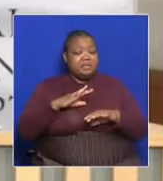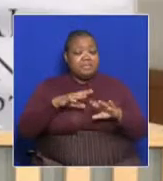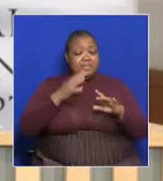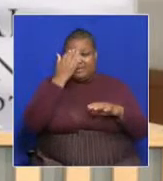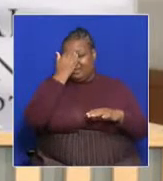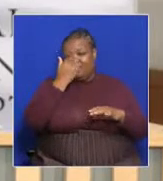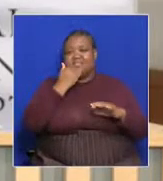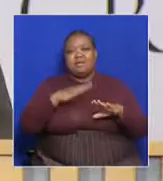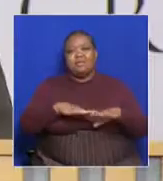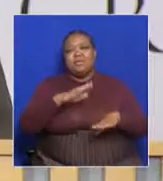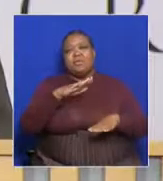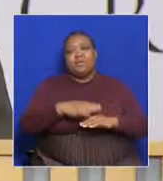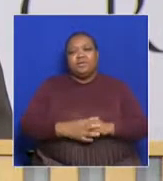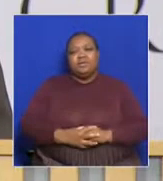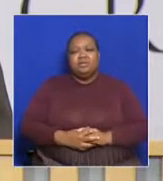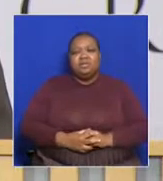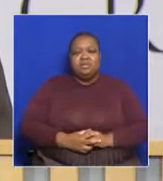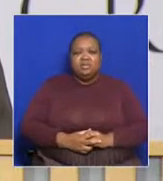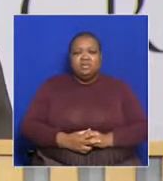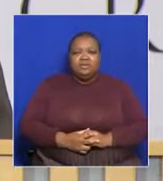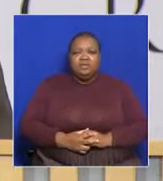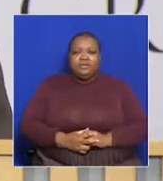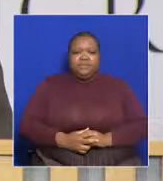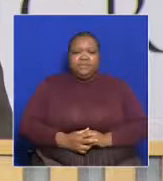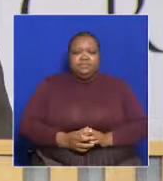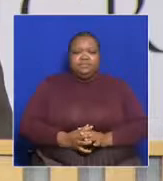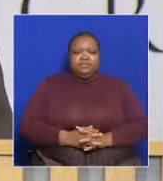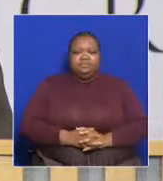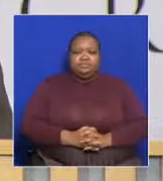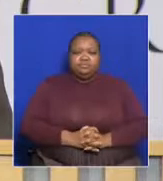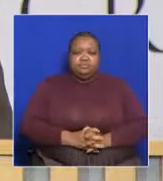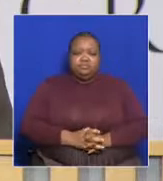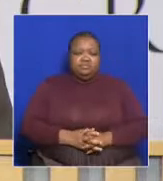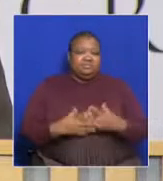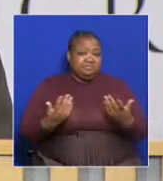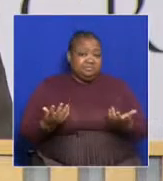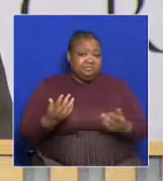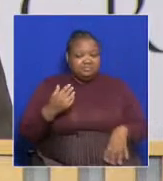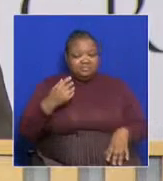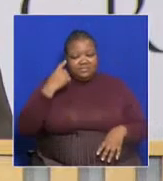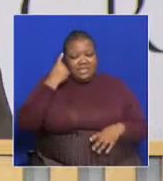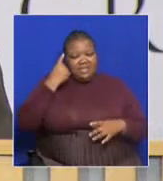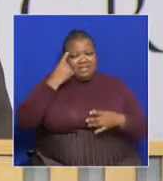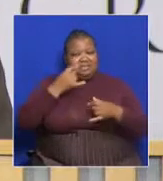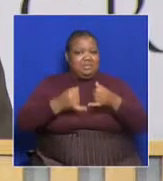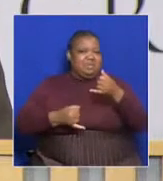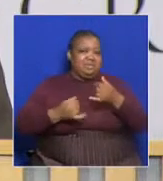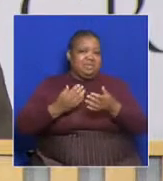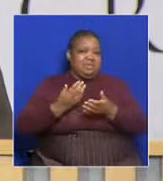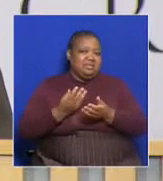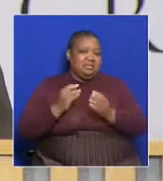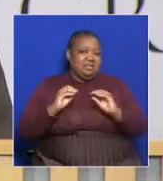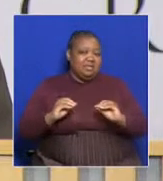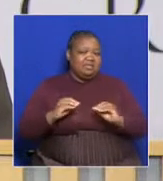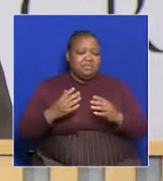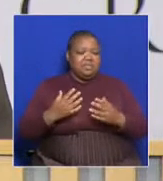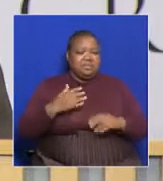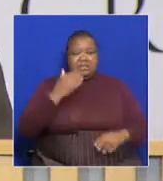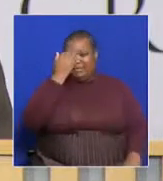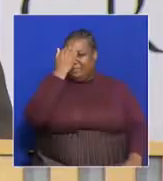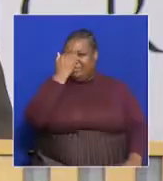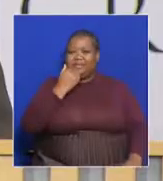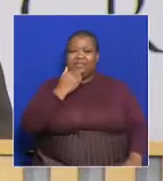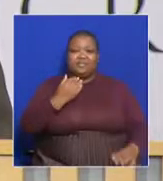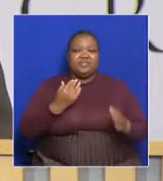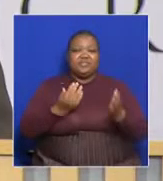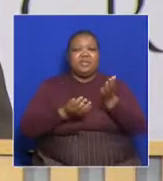you? I'm just saying, if they saw that as a shortfall, that maybe there were not enough photos, we couldn't see the count or anything